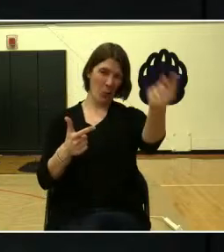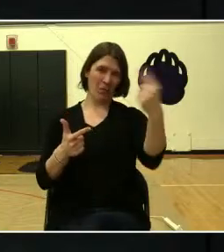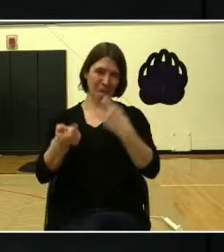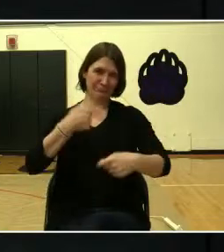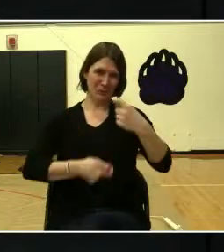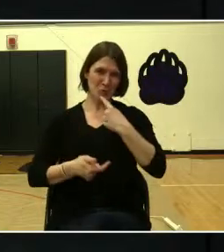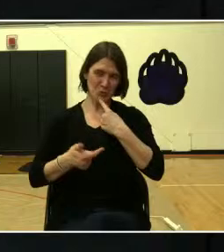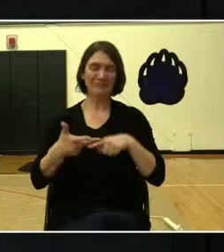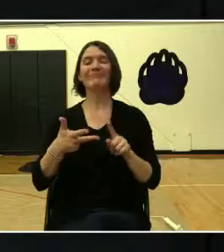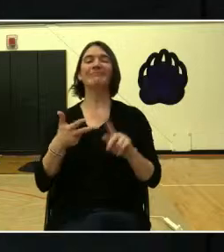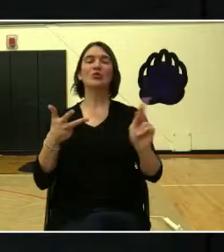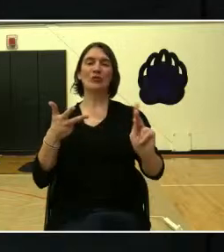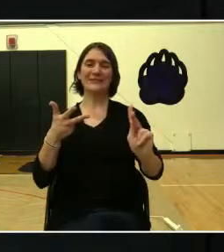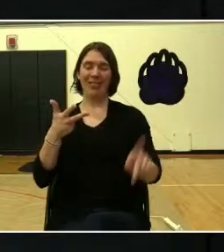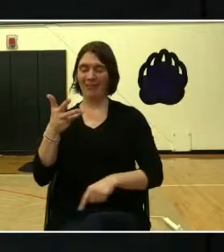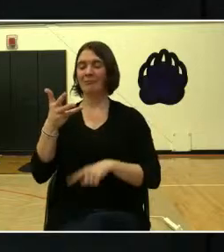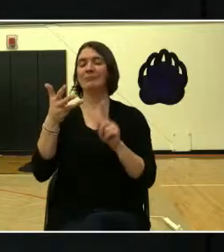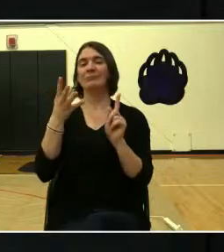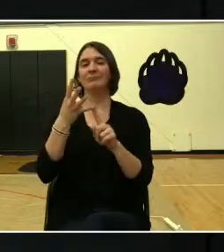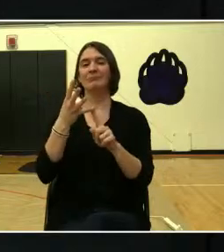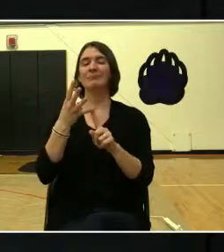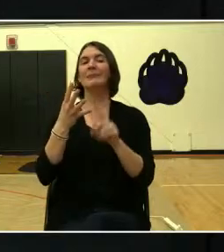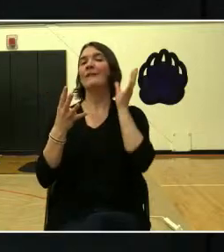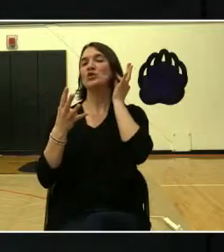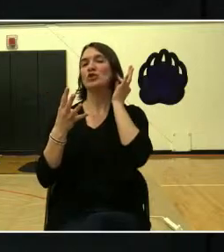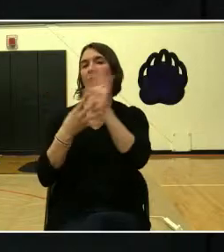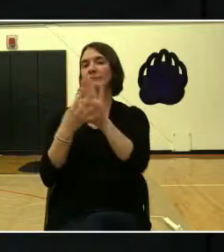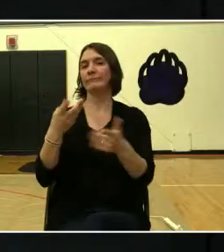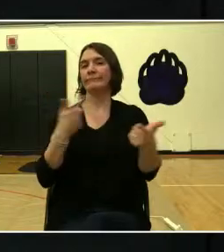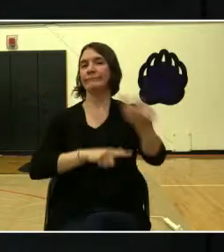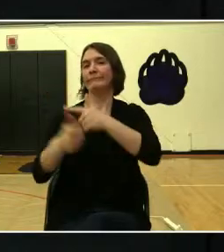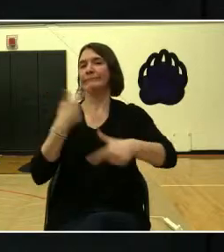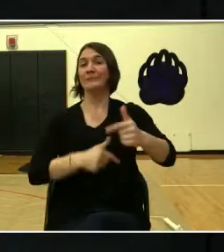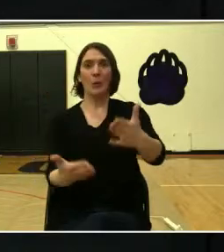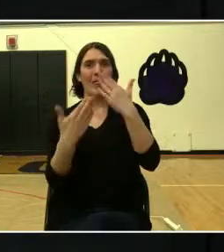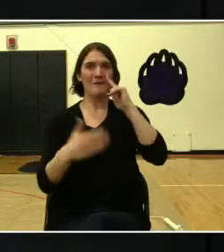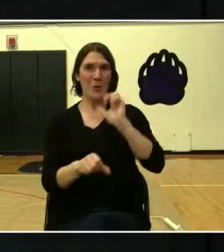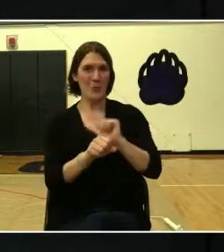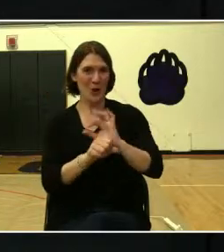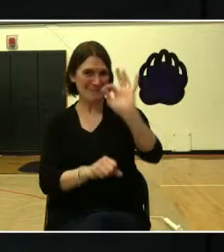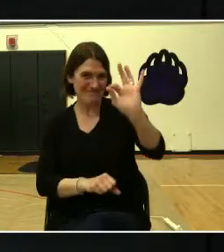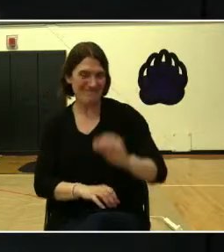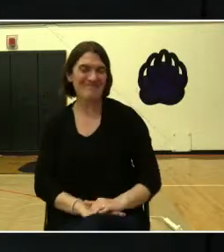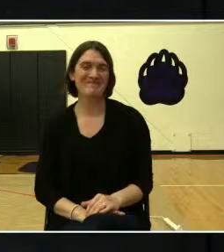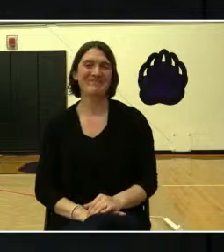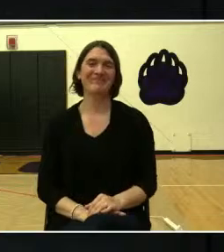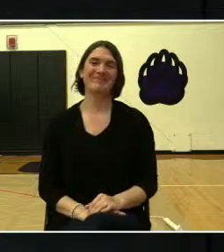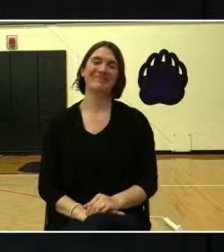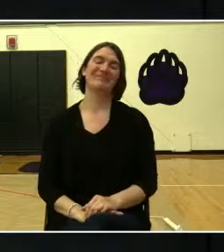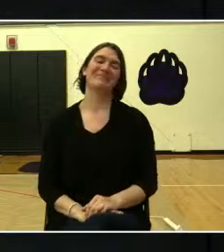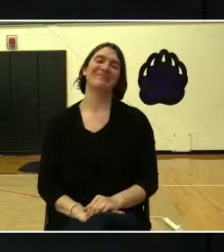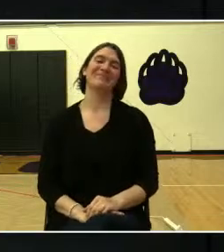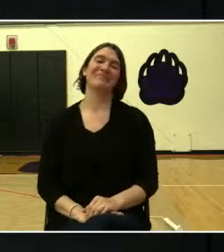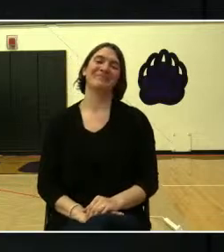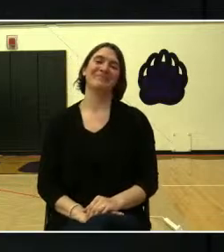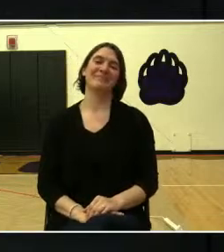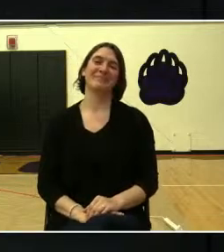Dickinson Crystal Haynes and Virginia Clark and we thank them for their assistance and their